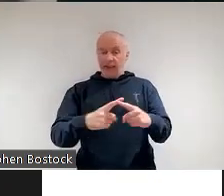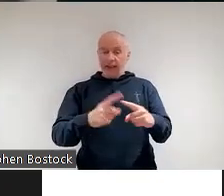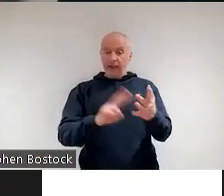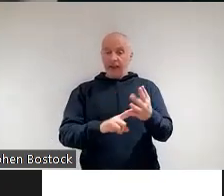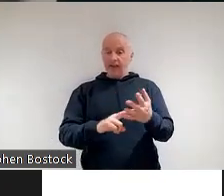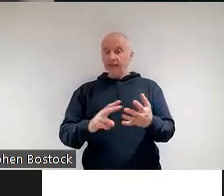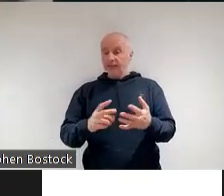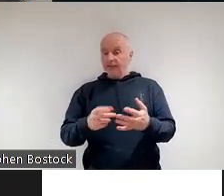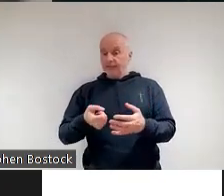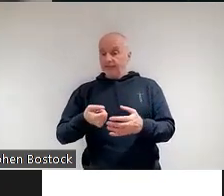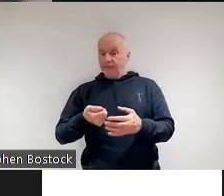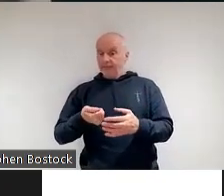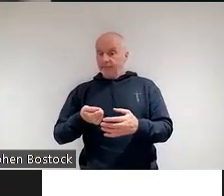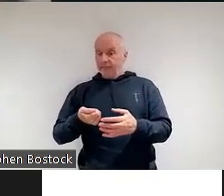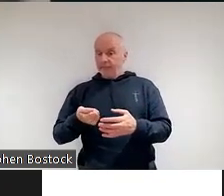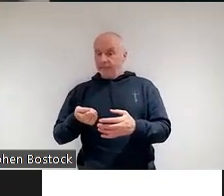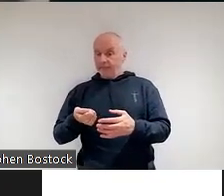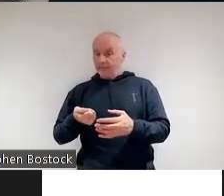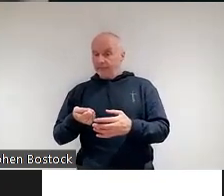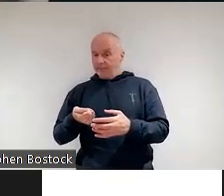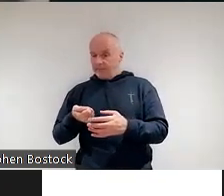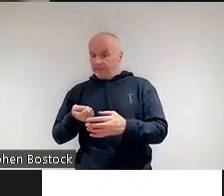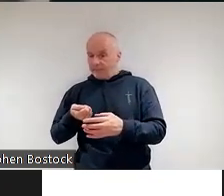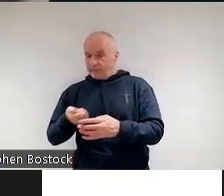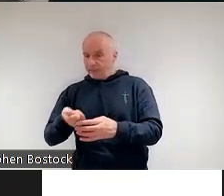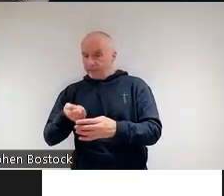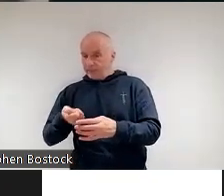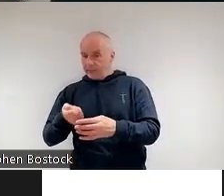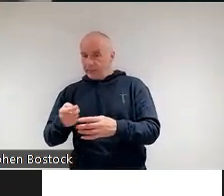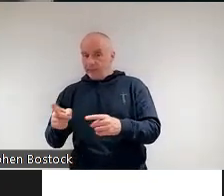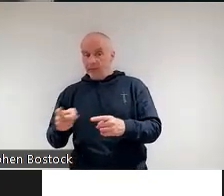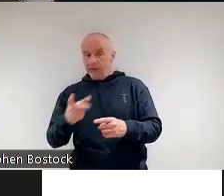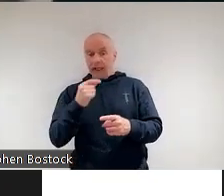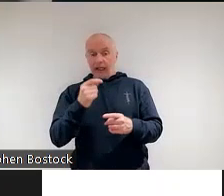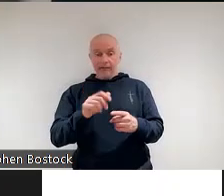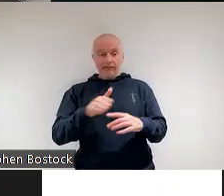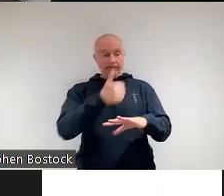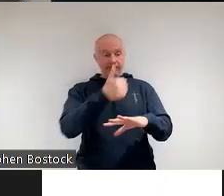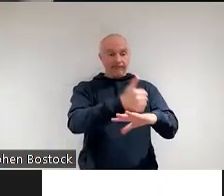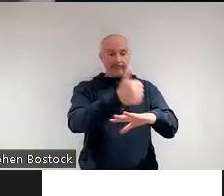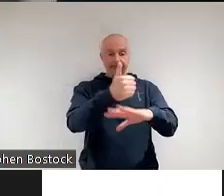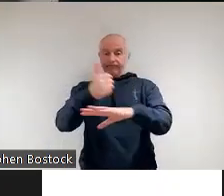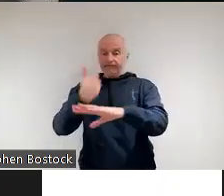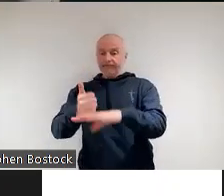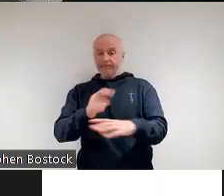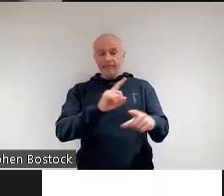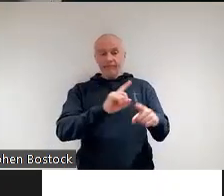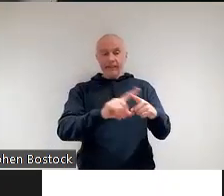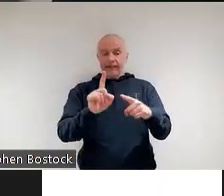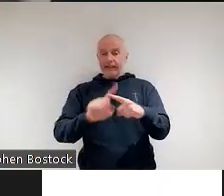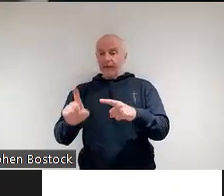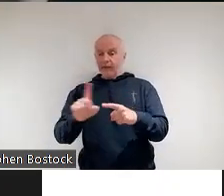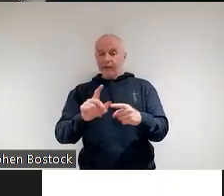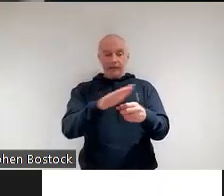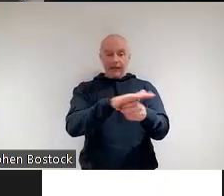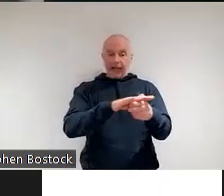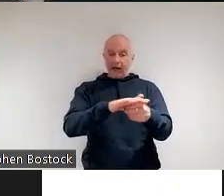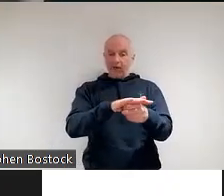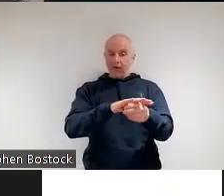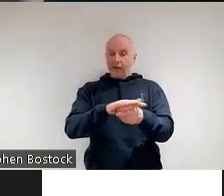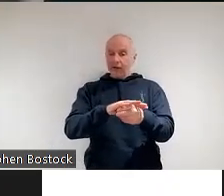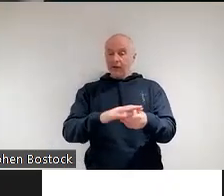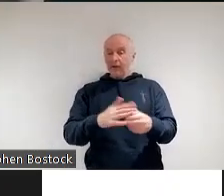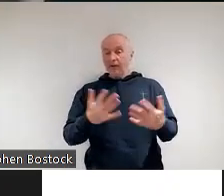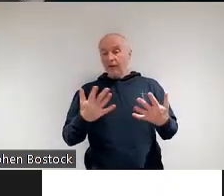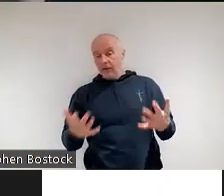is actually very simple. The EV charger can be installed in many different places. So for example, you can install